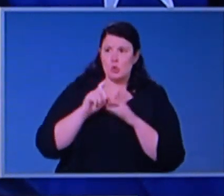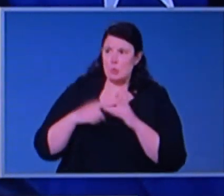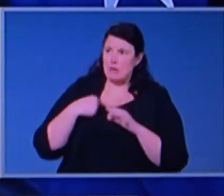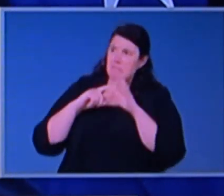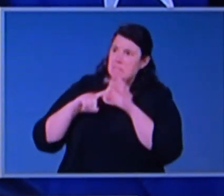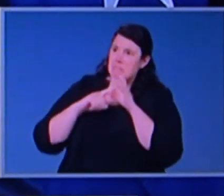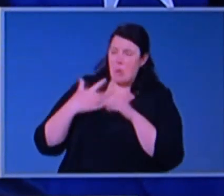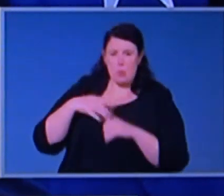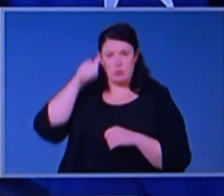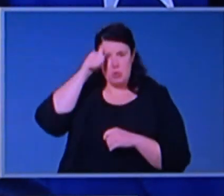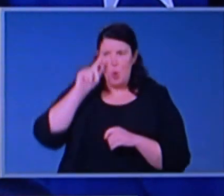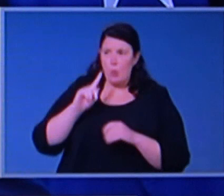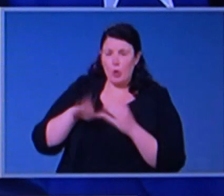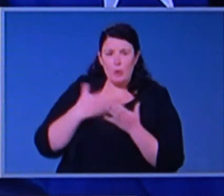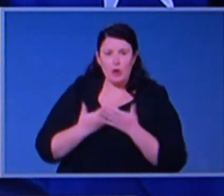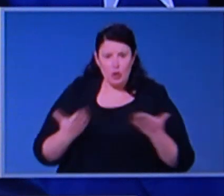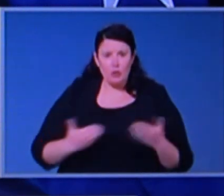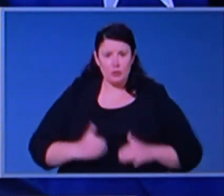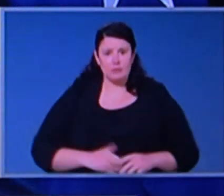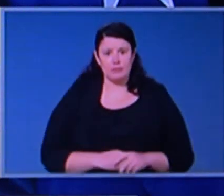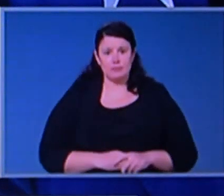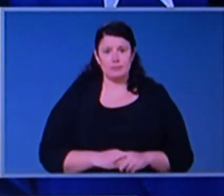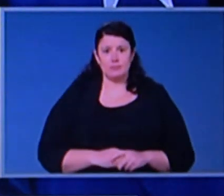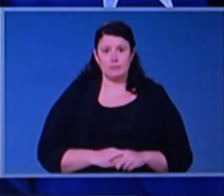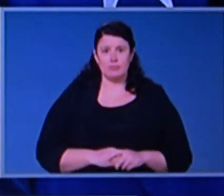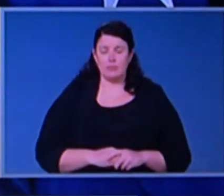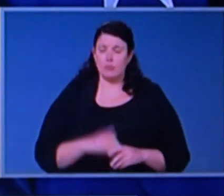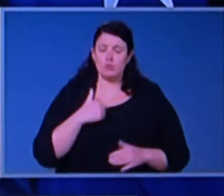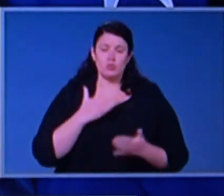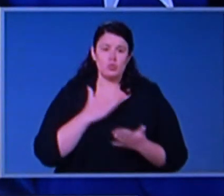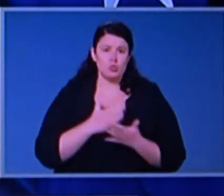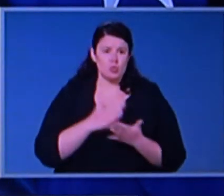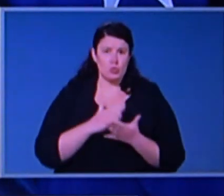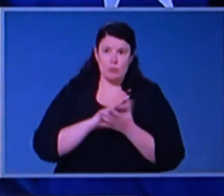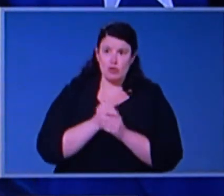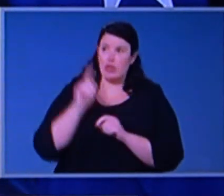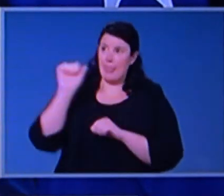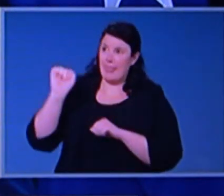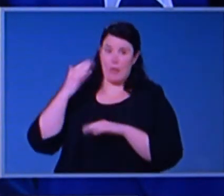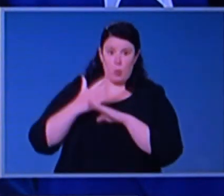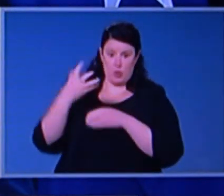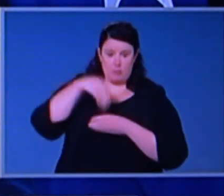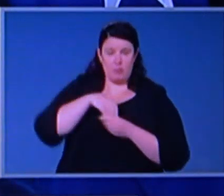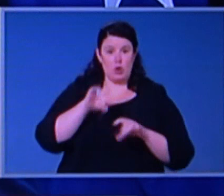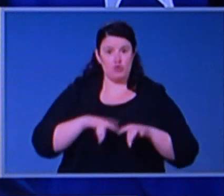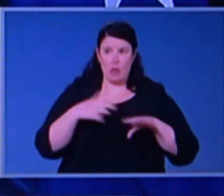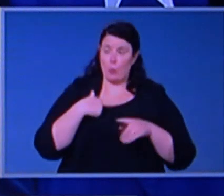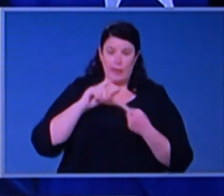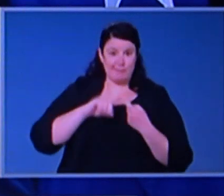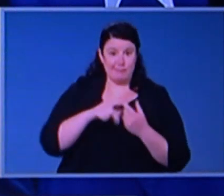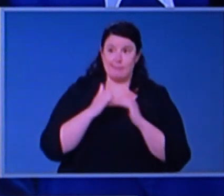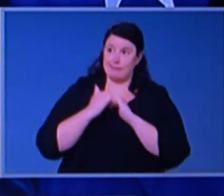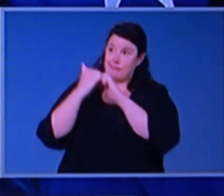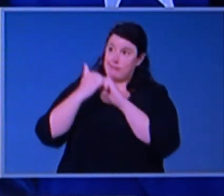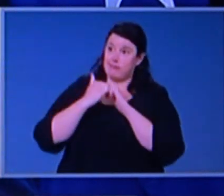that we value very much the work that is done on the ground by the WHO, and we work closely with them, particularly here in the